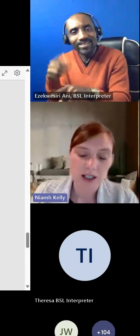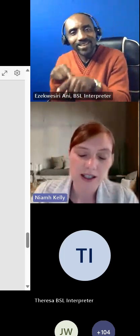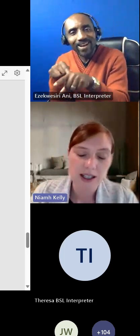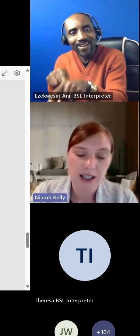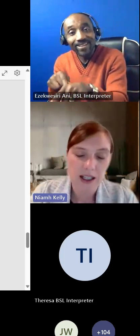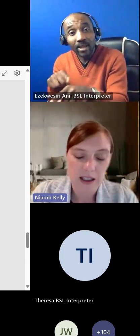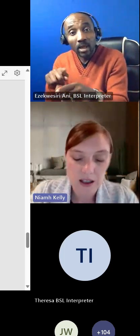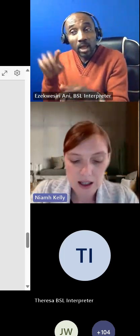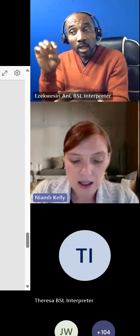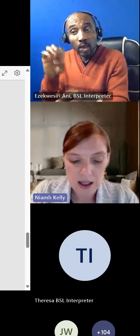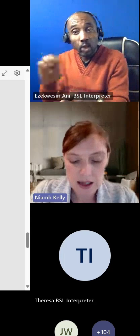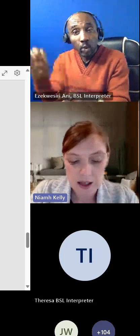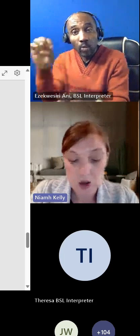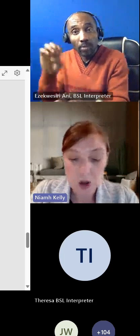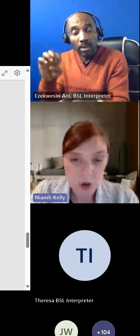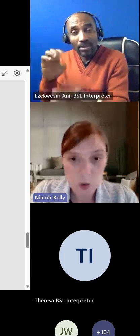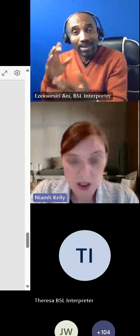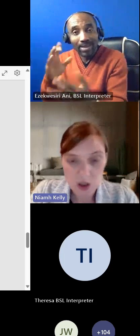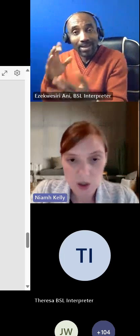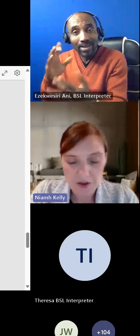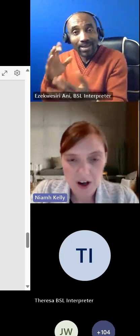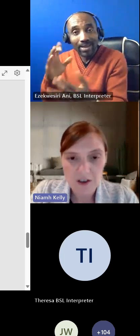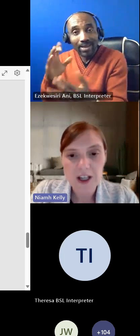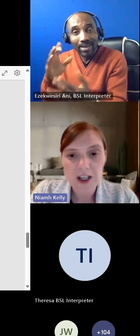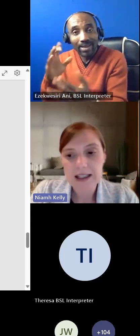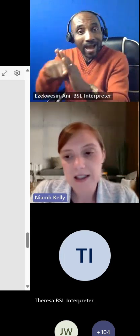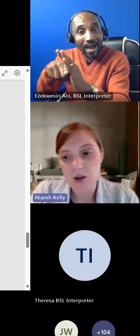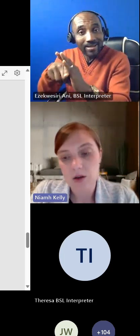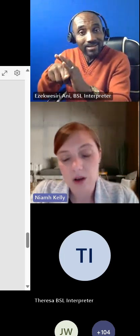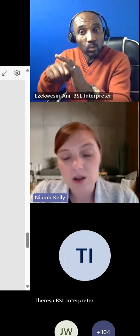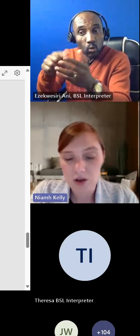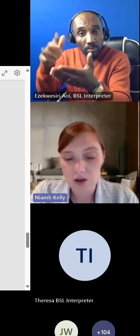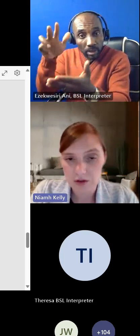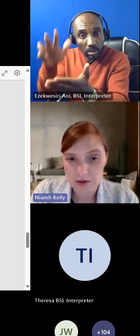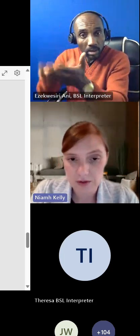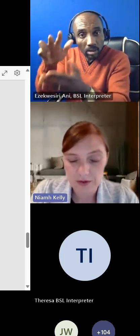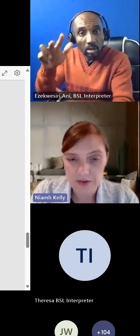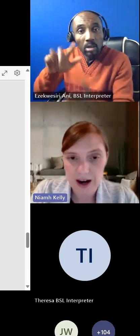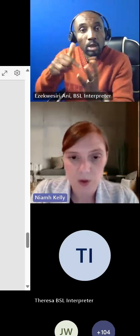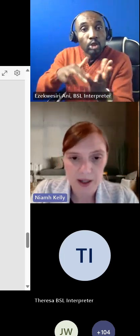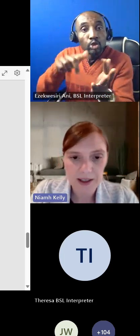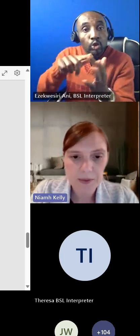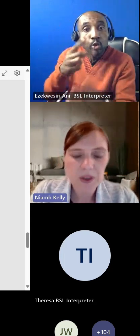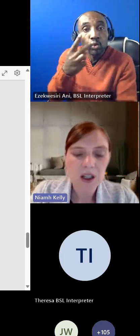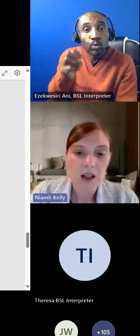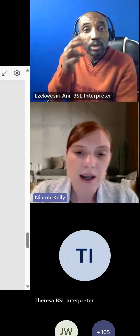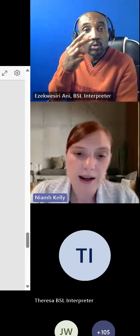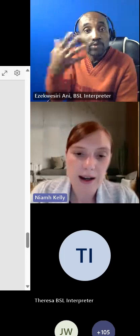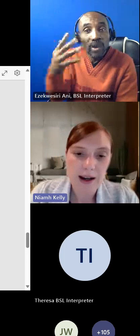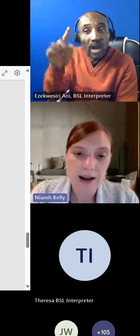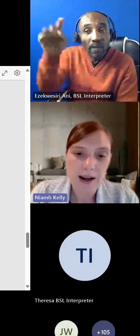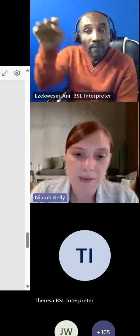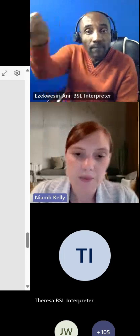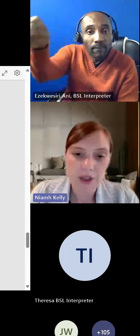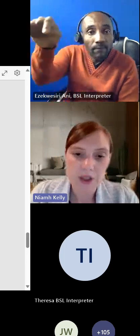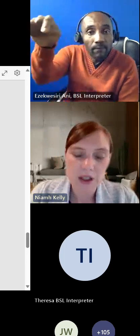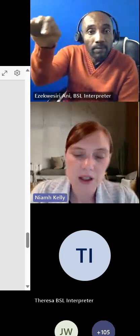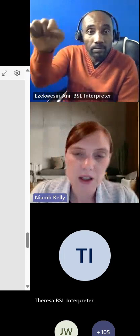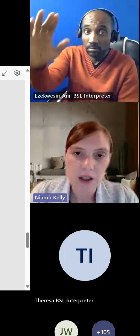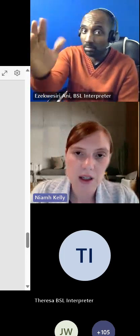into force in June 2025. So not too far away.